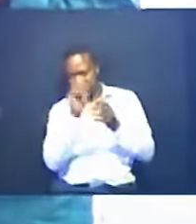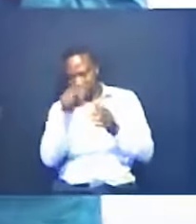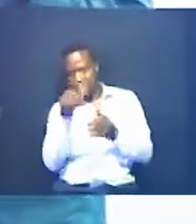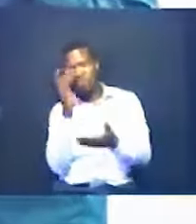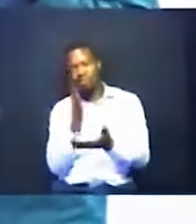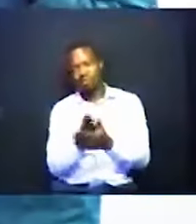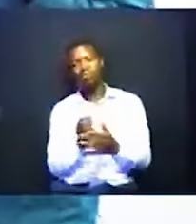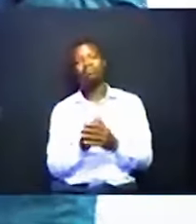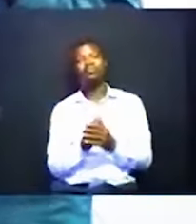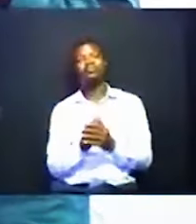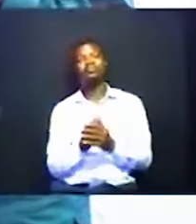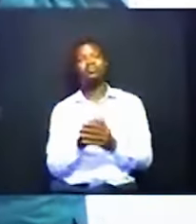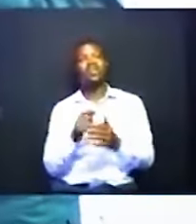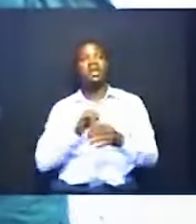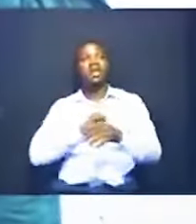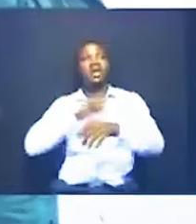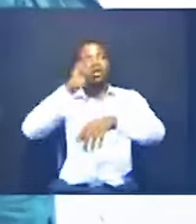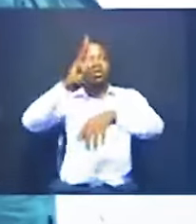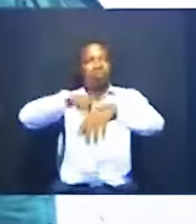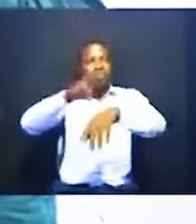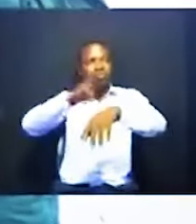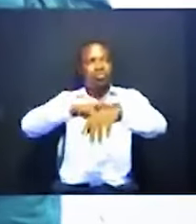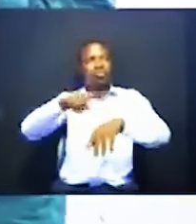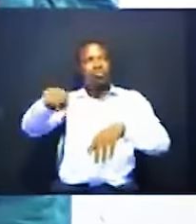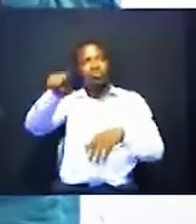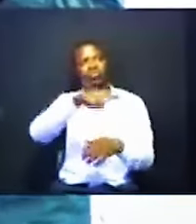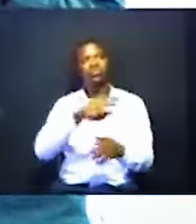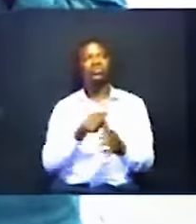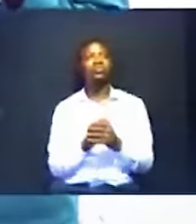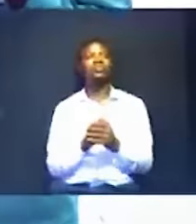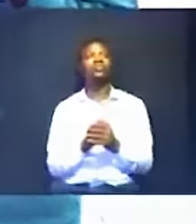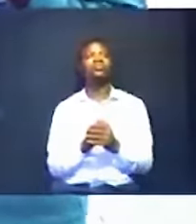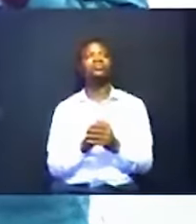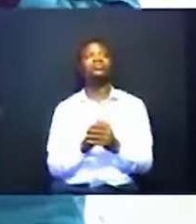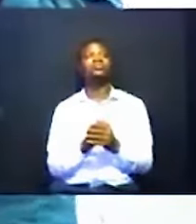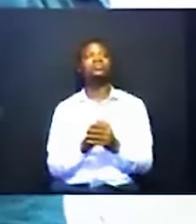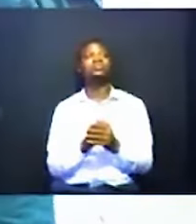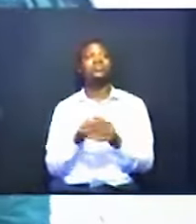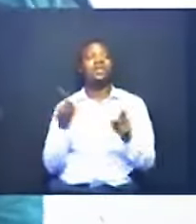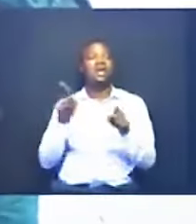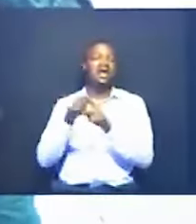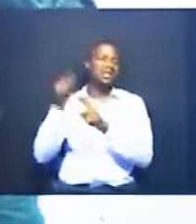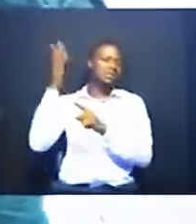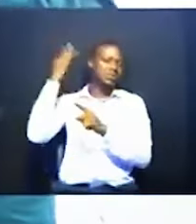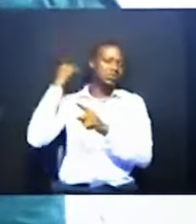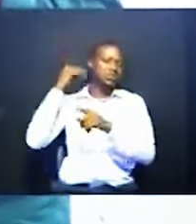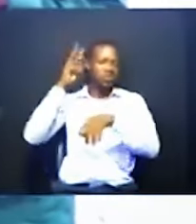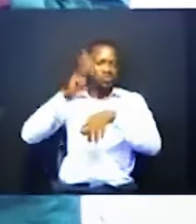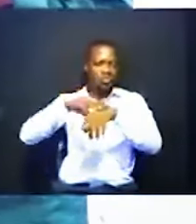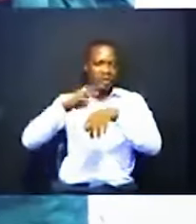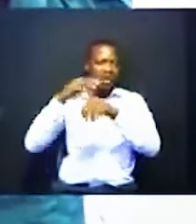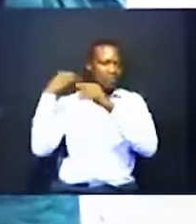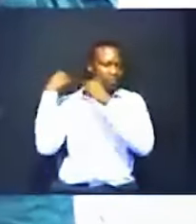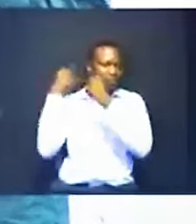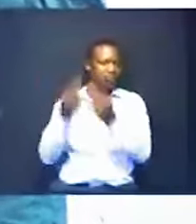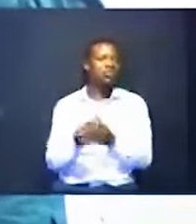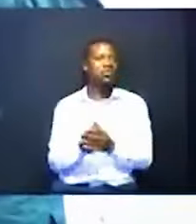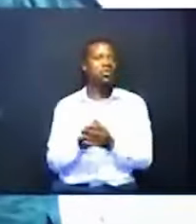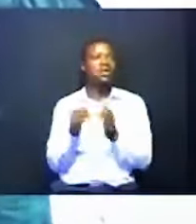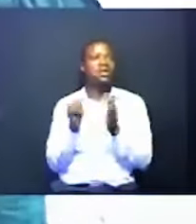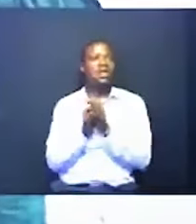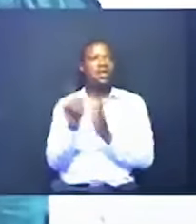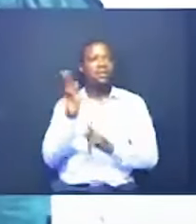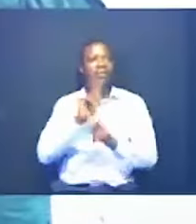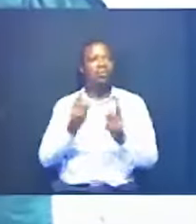like. I warn you. As I did before. That those